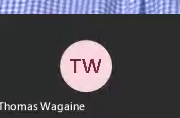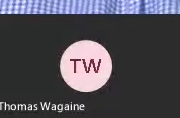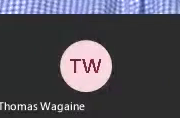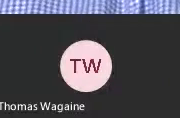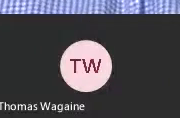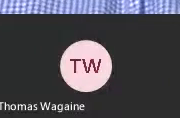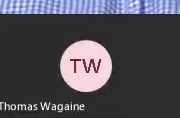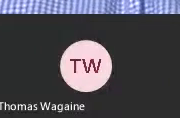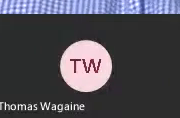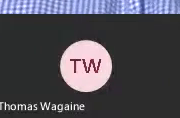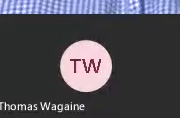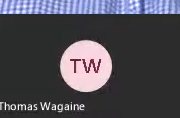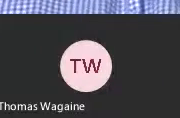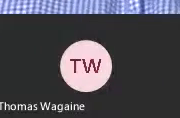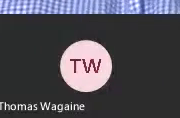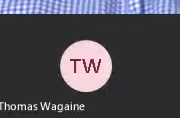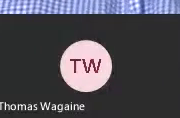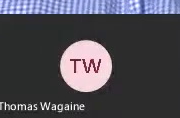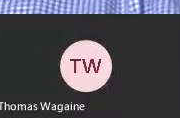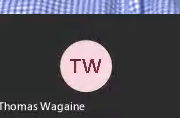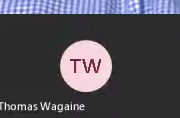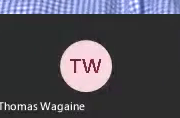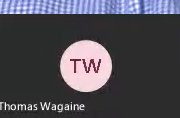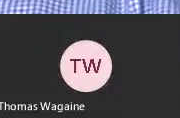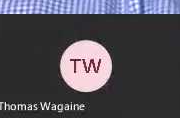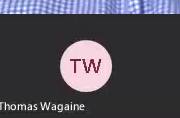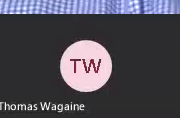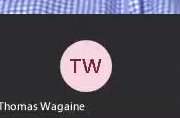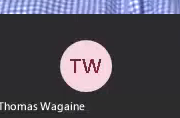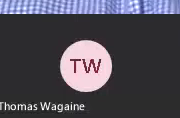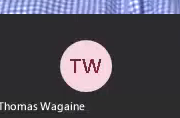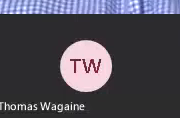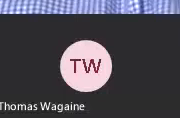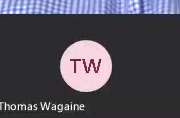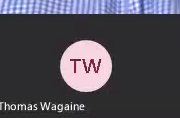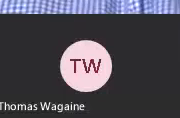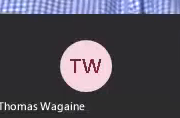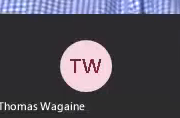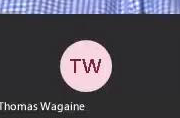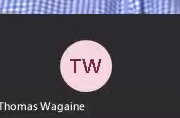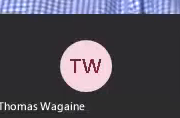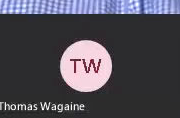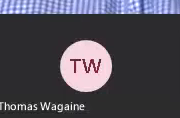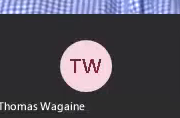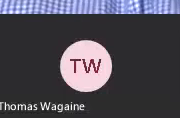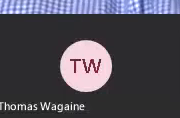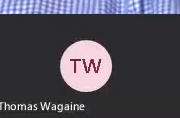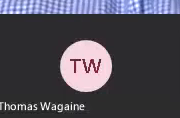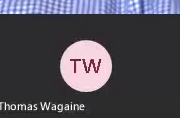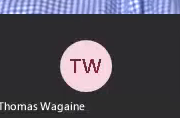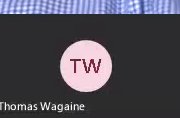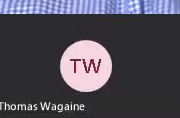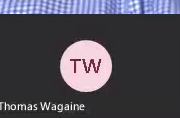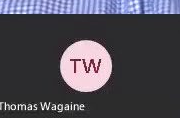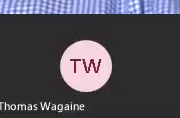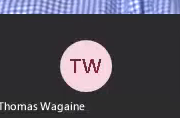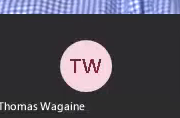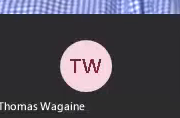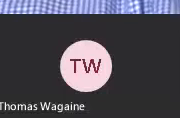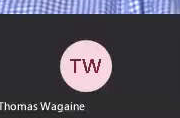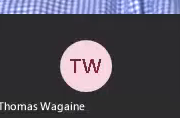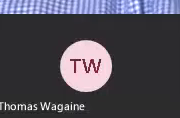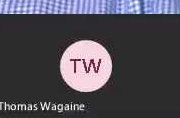through my sharing? You should be able yes, to go ahead. Your sharing. Yeah. Yes. Let me